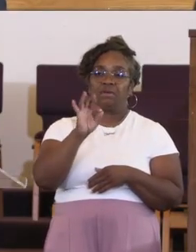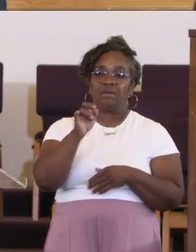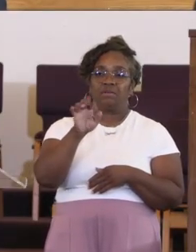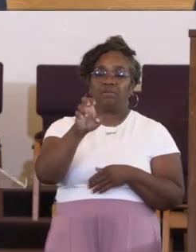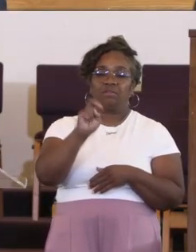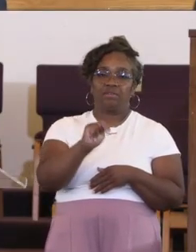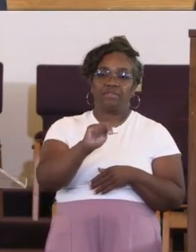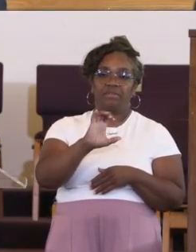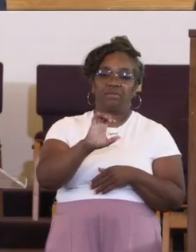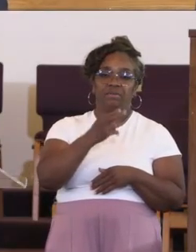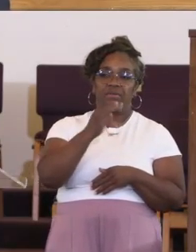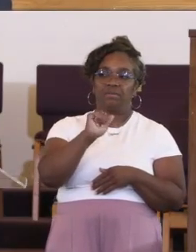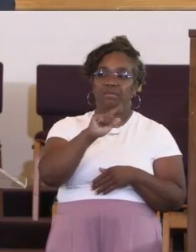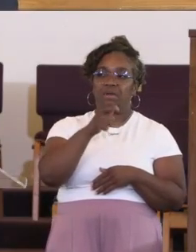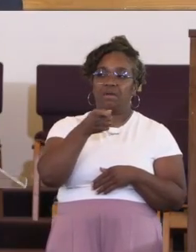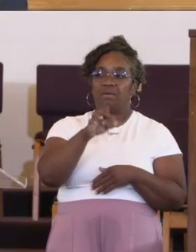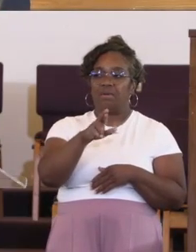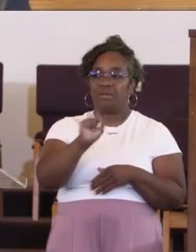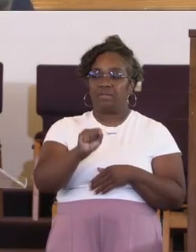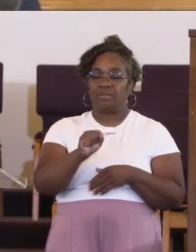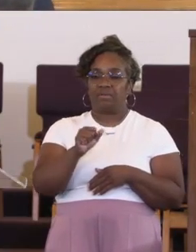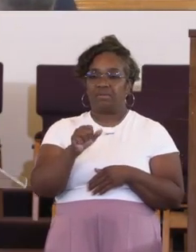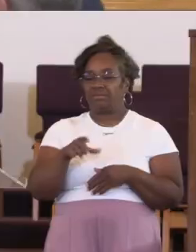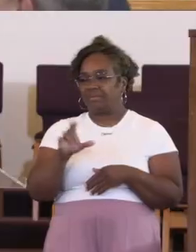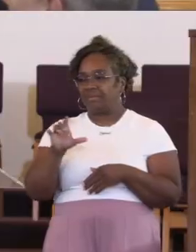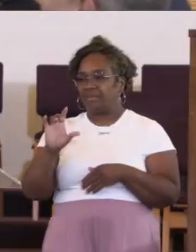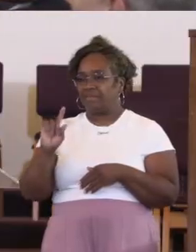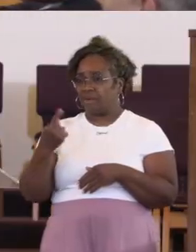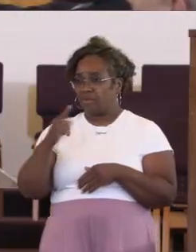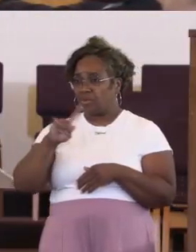first question. Does anybody know the answer on the alley? Go ahead. Crystal, come on.